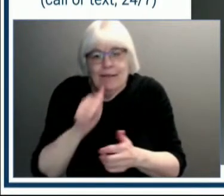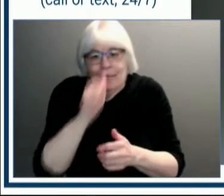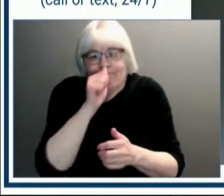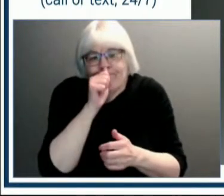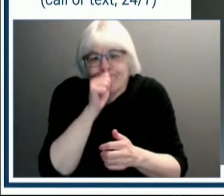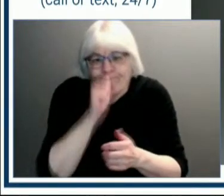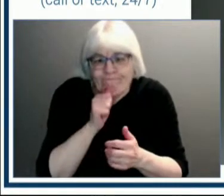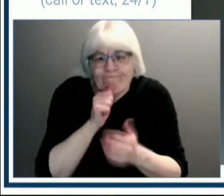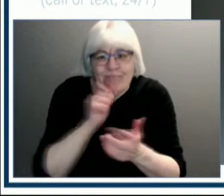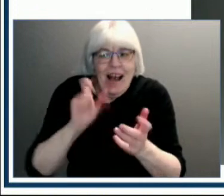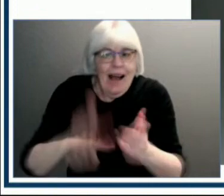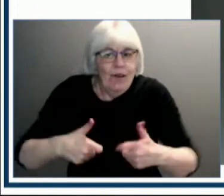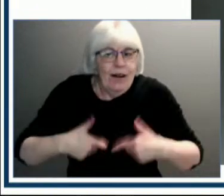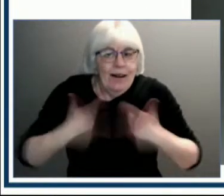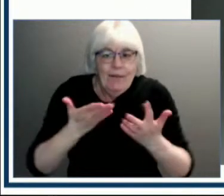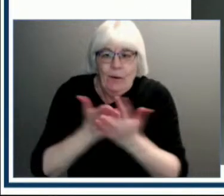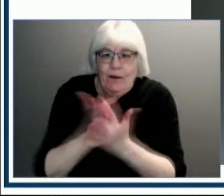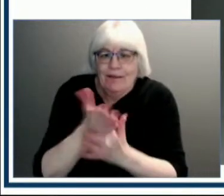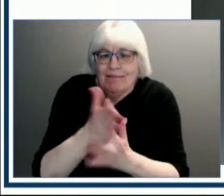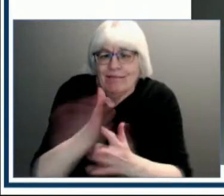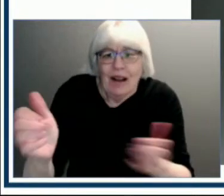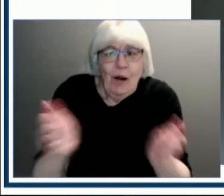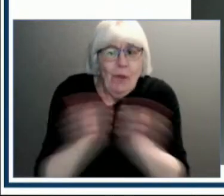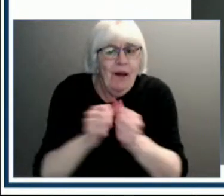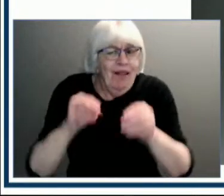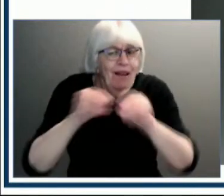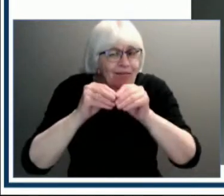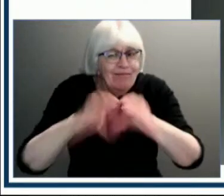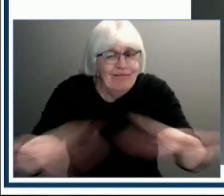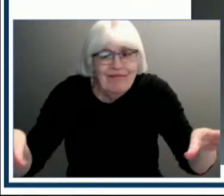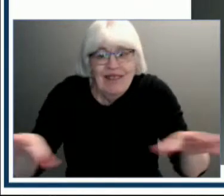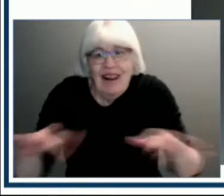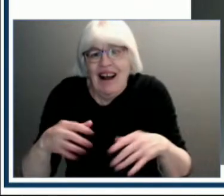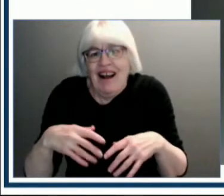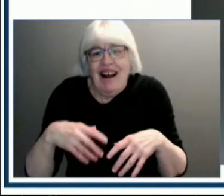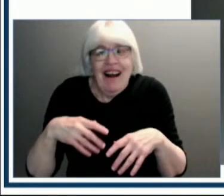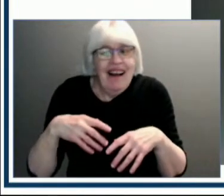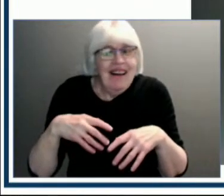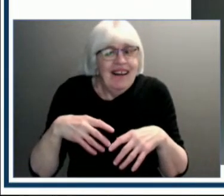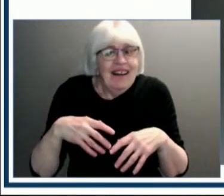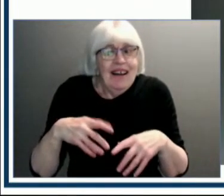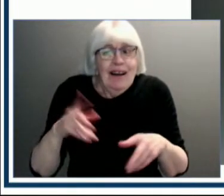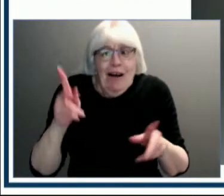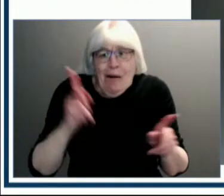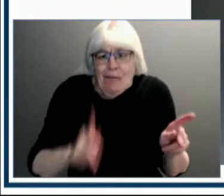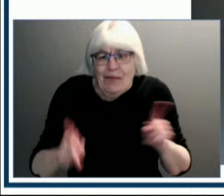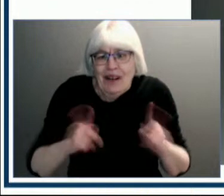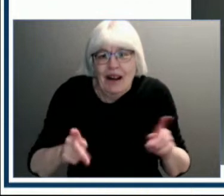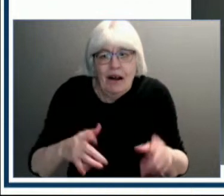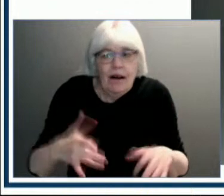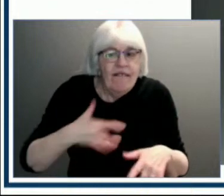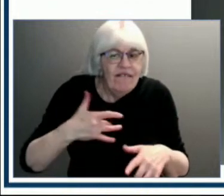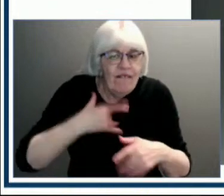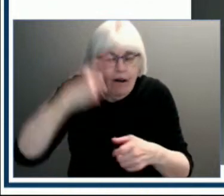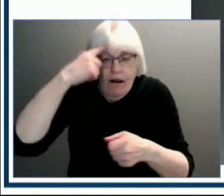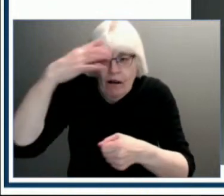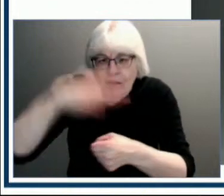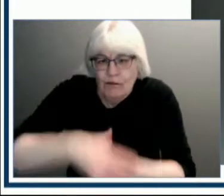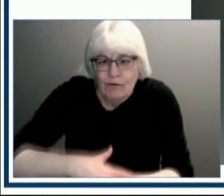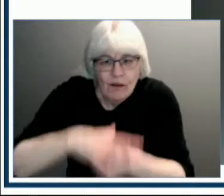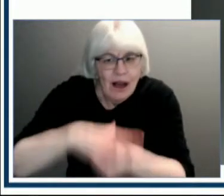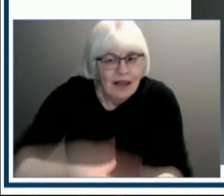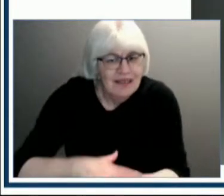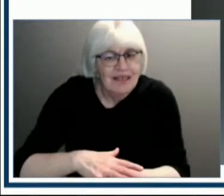unintended consequences like placing stress on our individual and collective mental health and our economy. We know